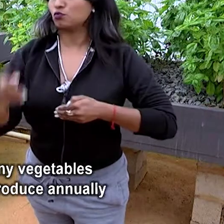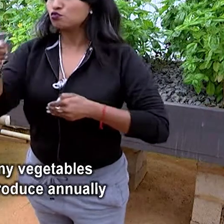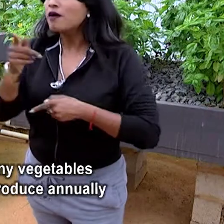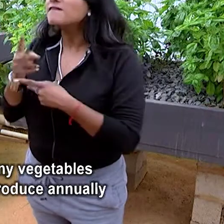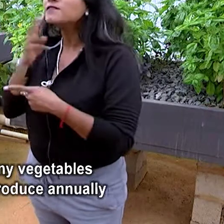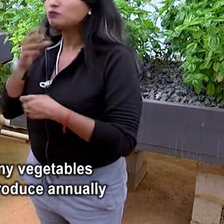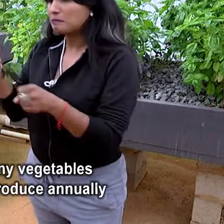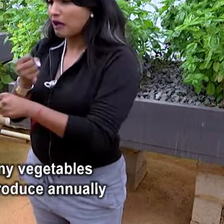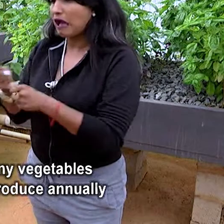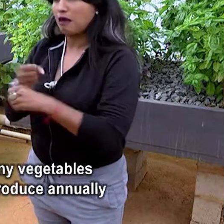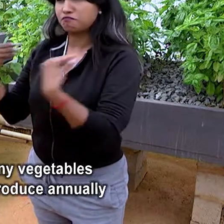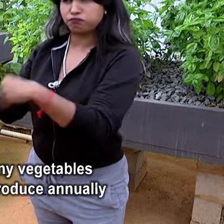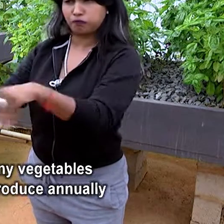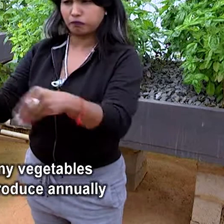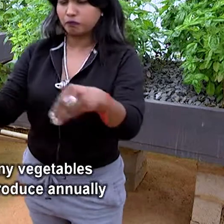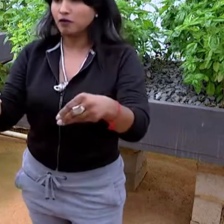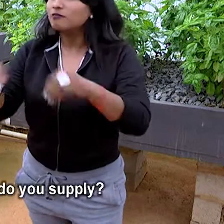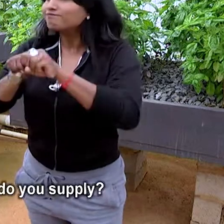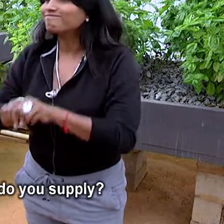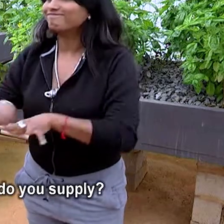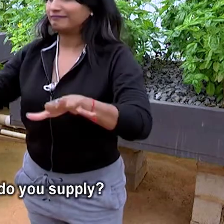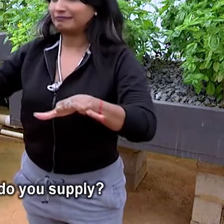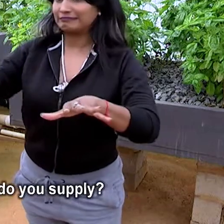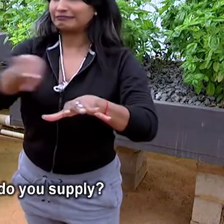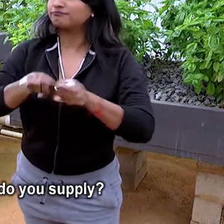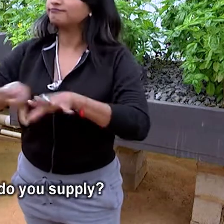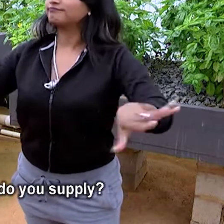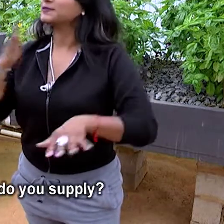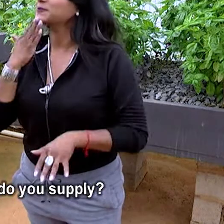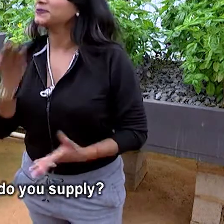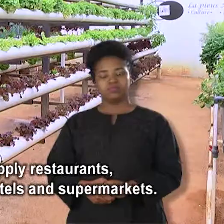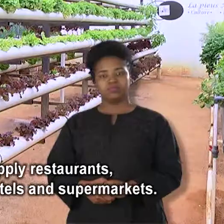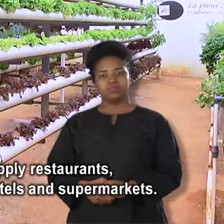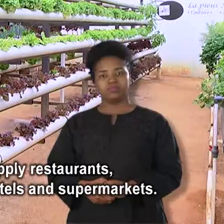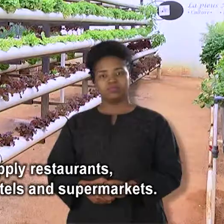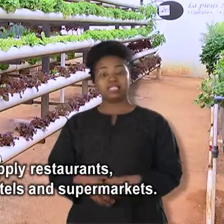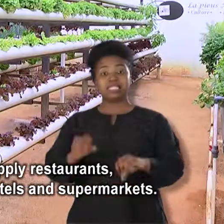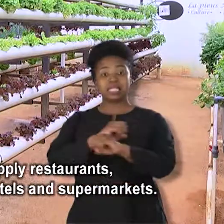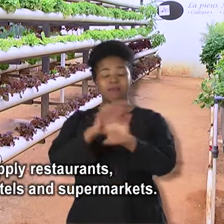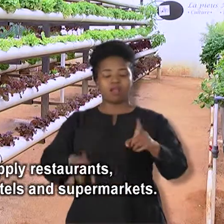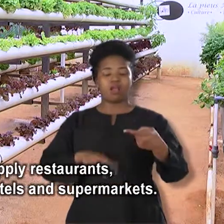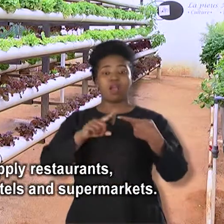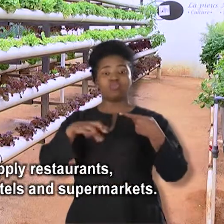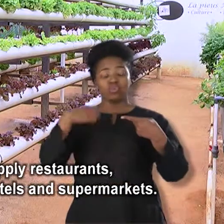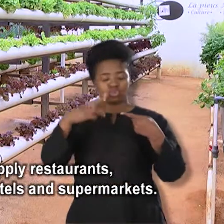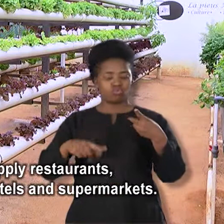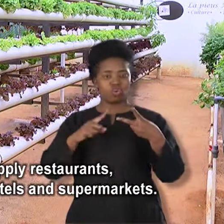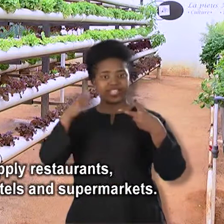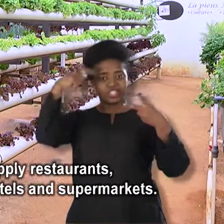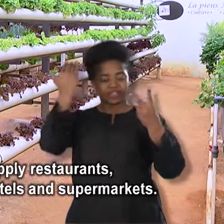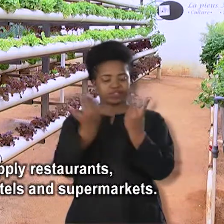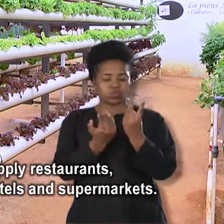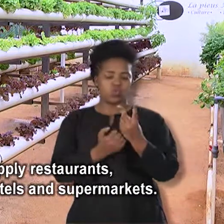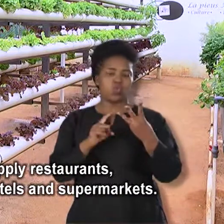How many vegetables can you produce annually and who do you supply? I mainly supply to restaurants, chefs, schools,